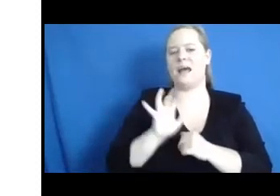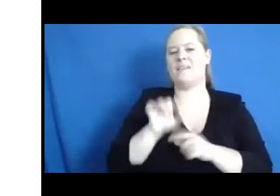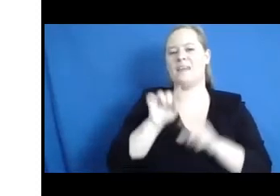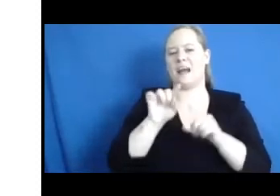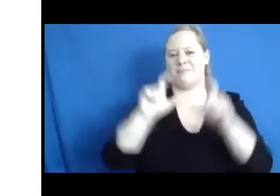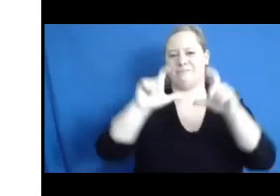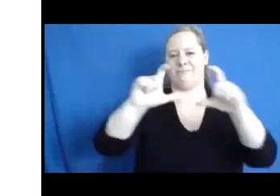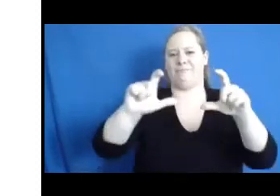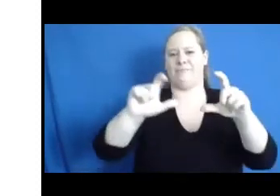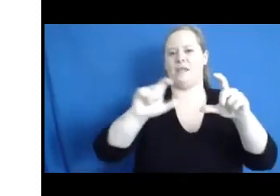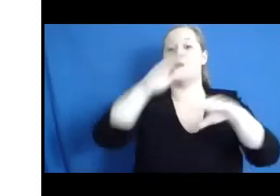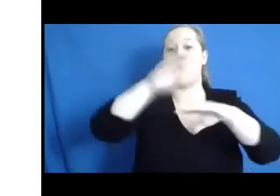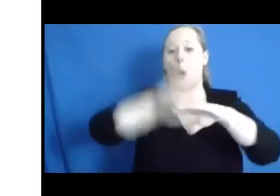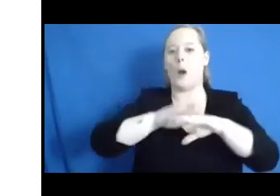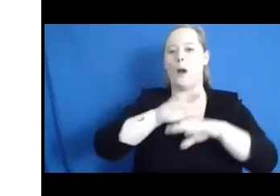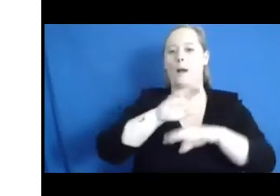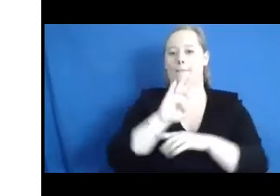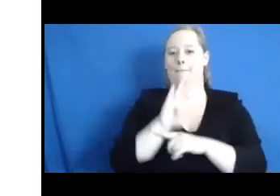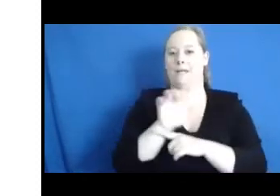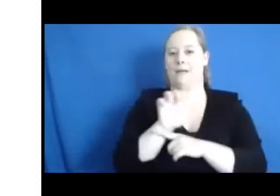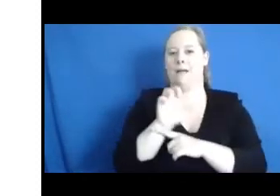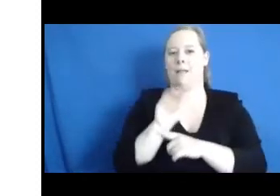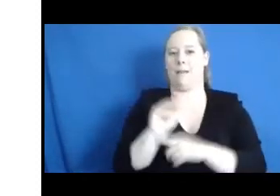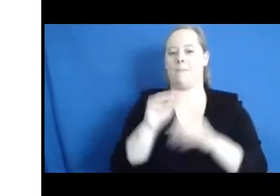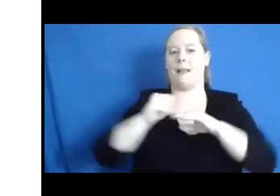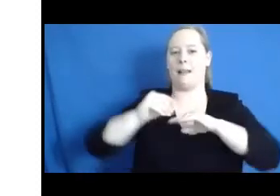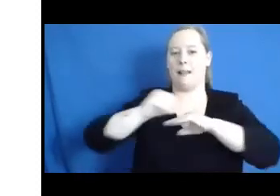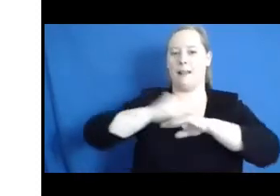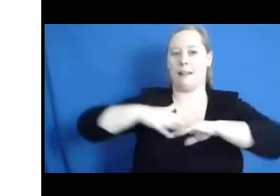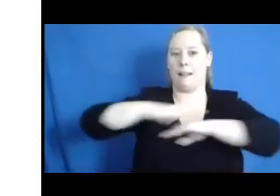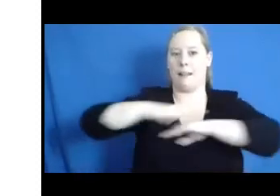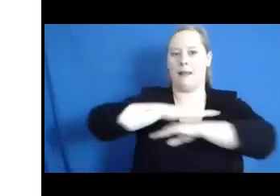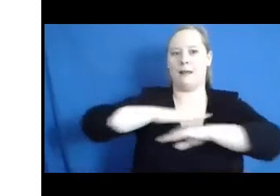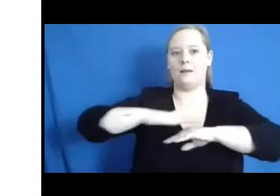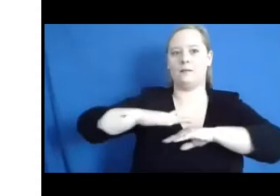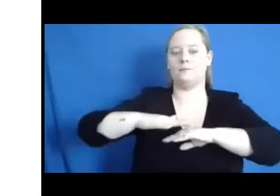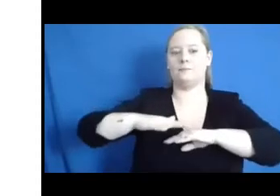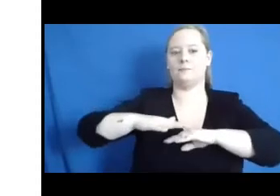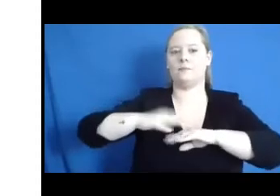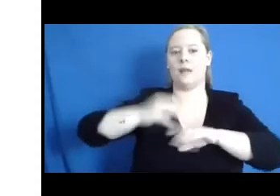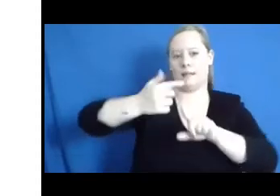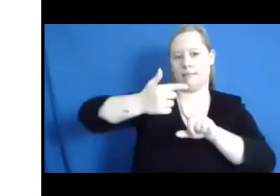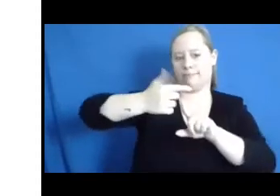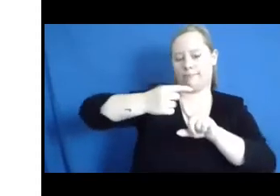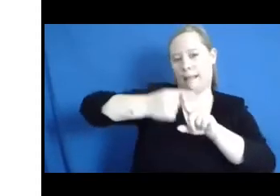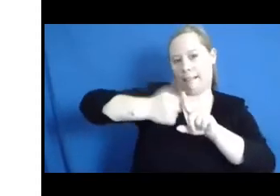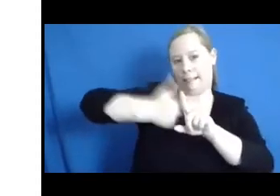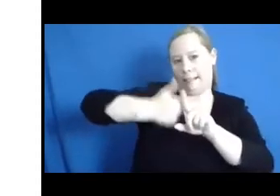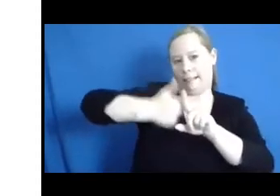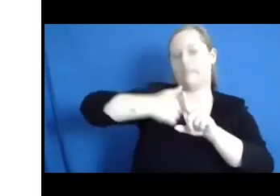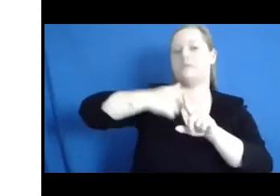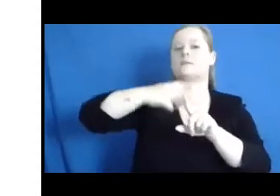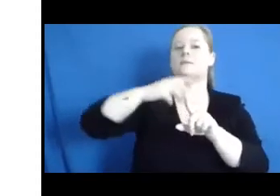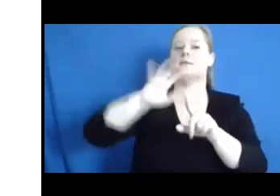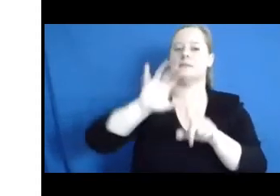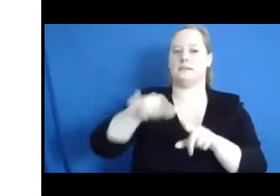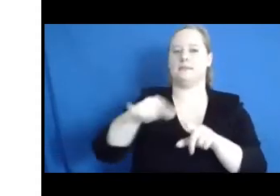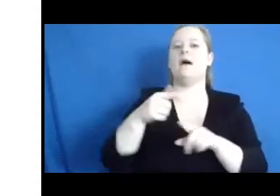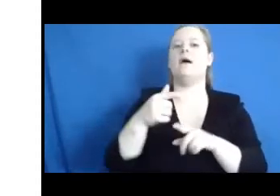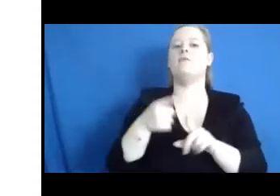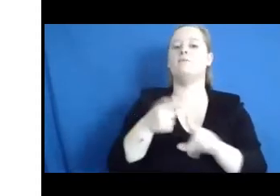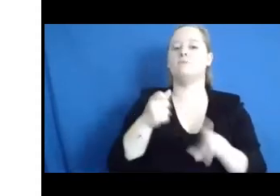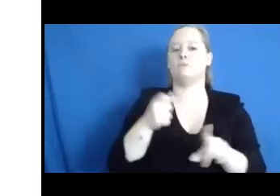BLM land. So the BLM land leased the land and to the county, to San Juan County, from 1962